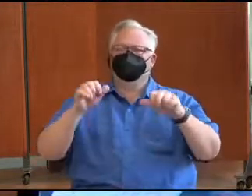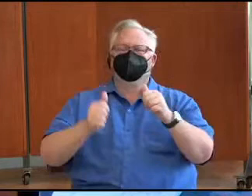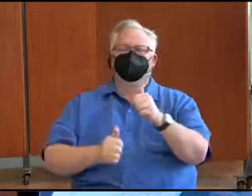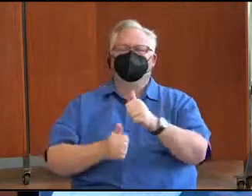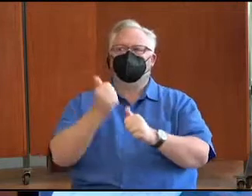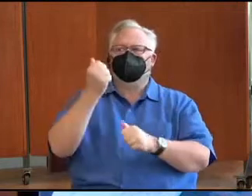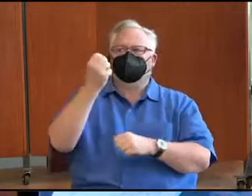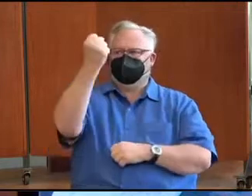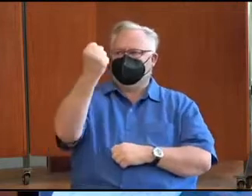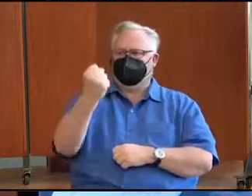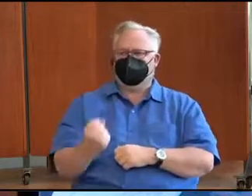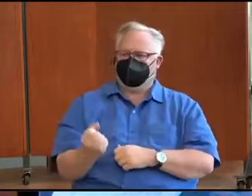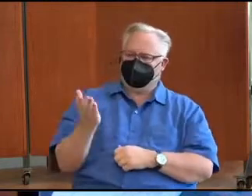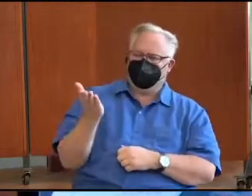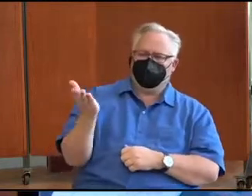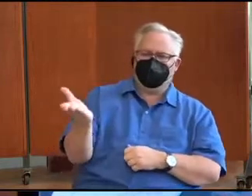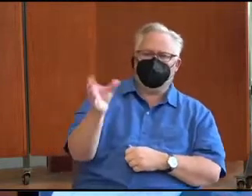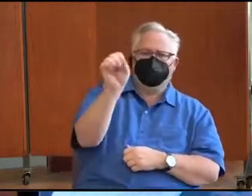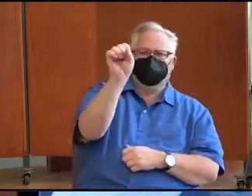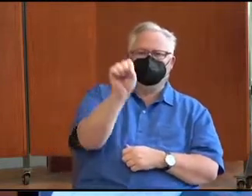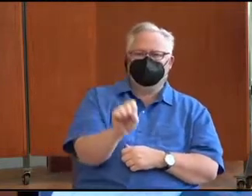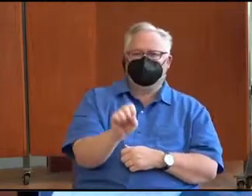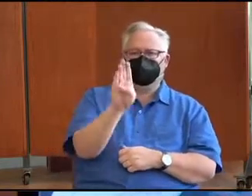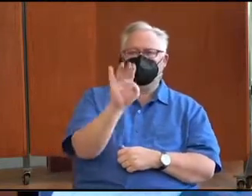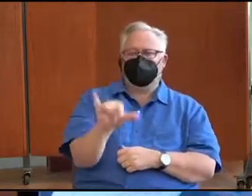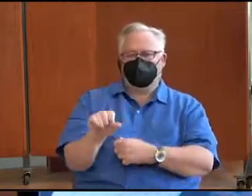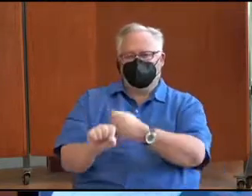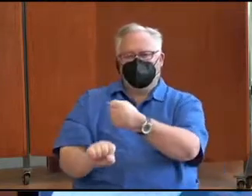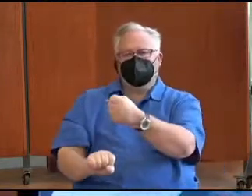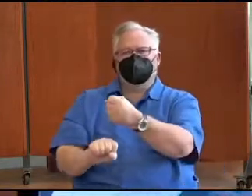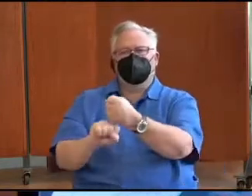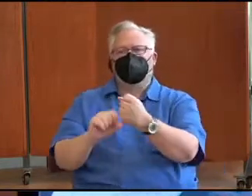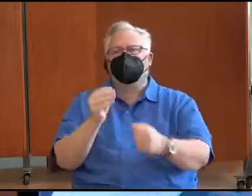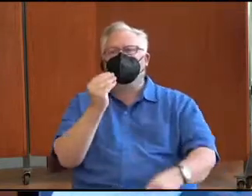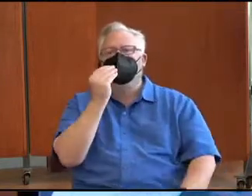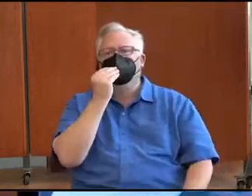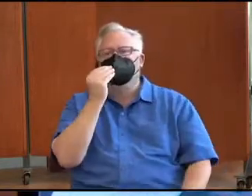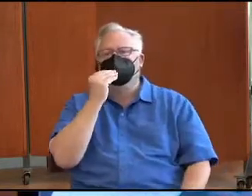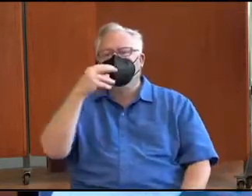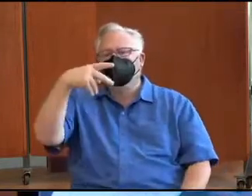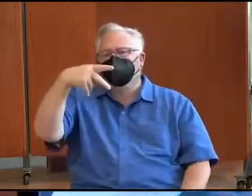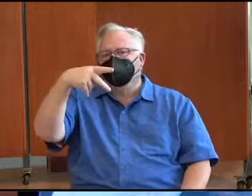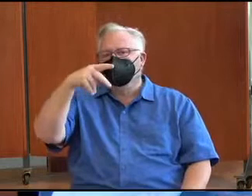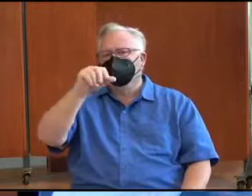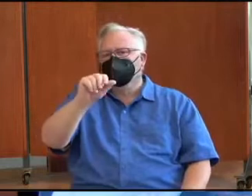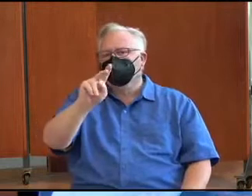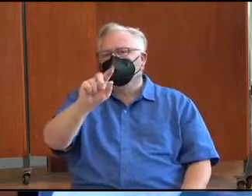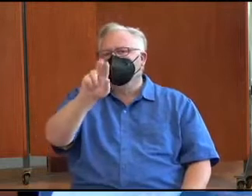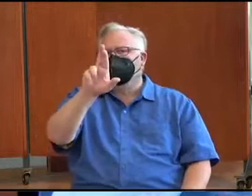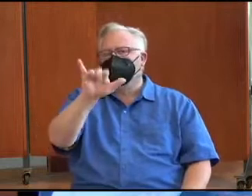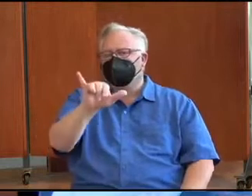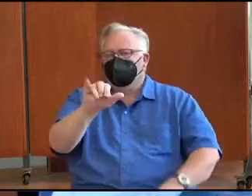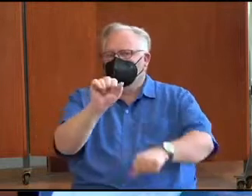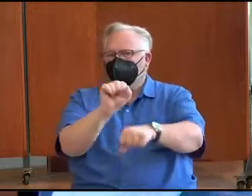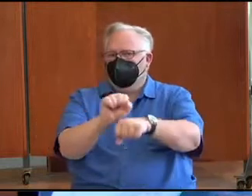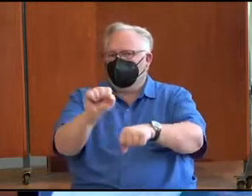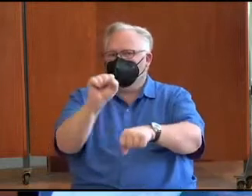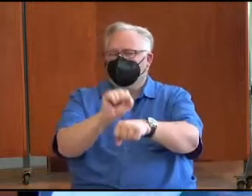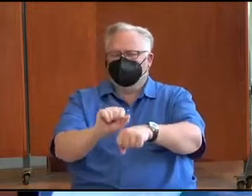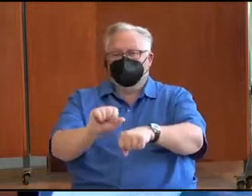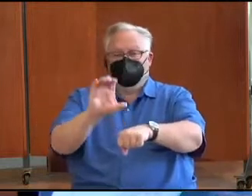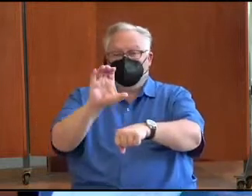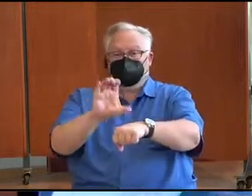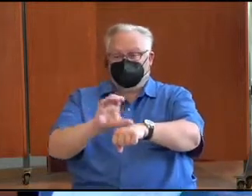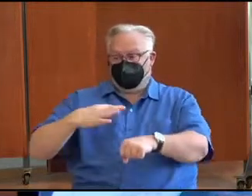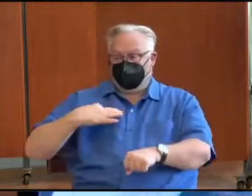my Saturdays there supporting the work of the food pantry, the volunteers from this congregation,